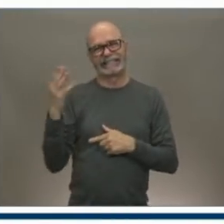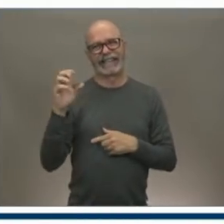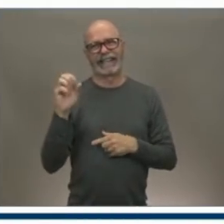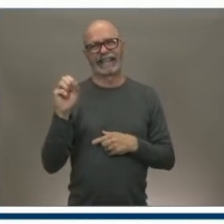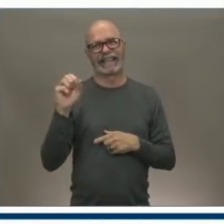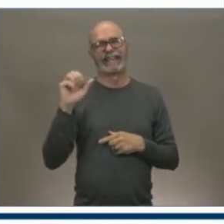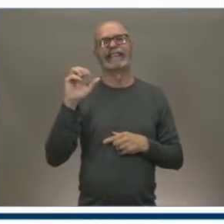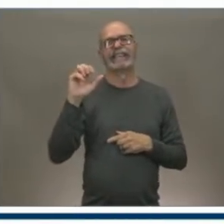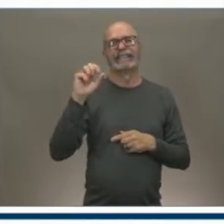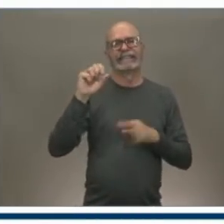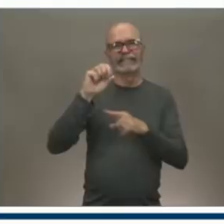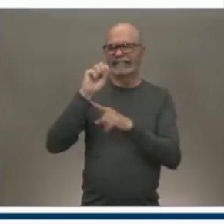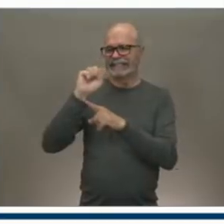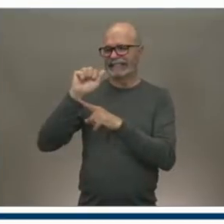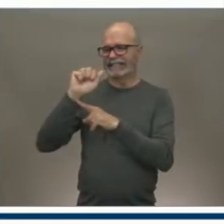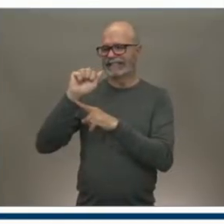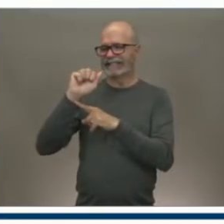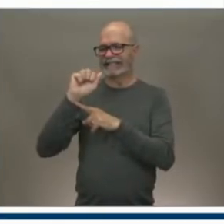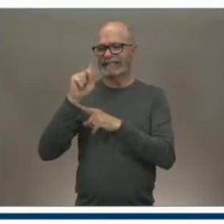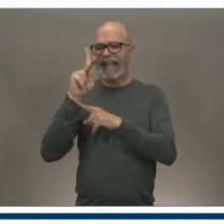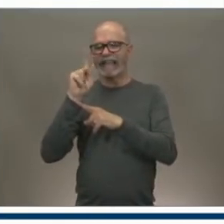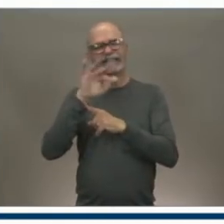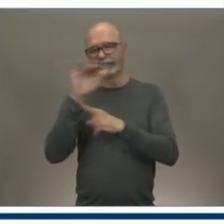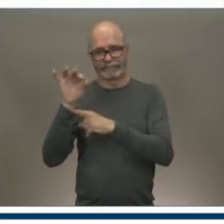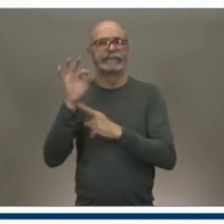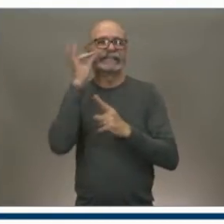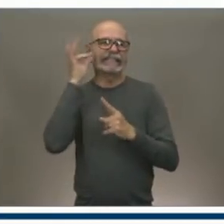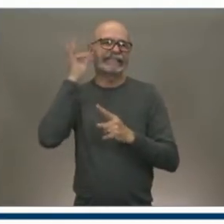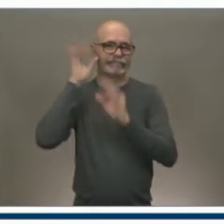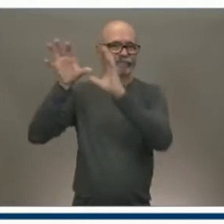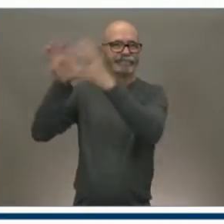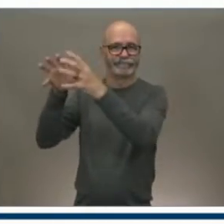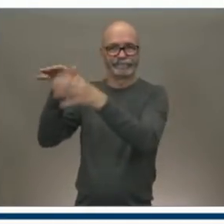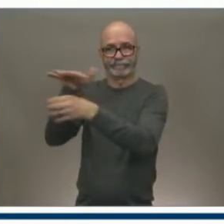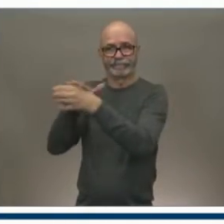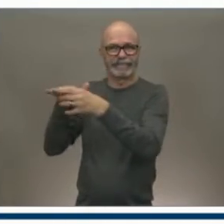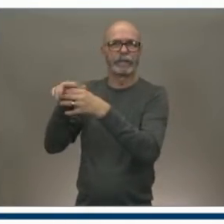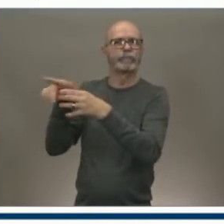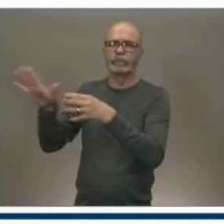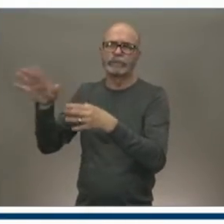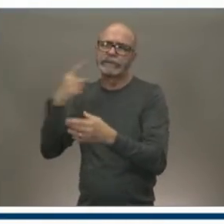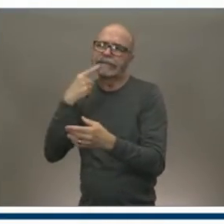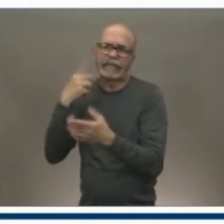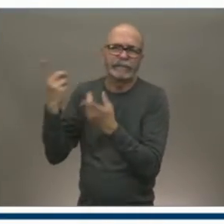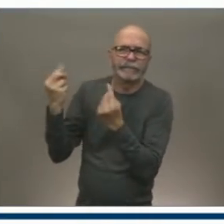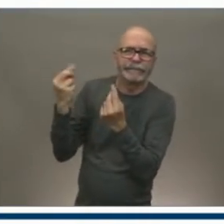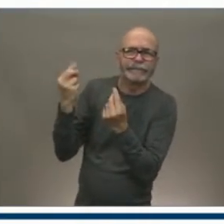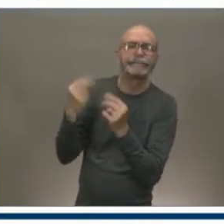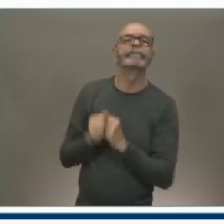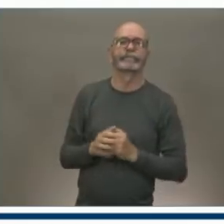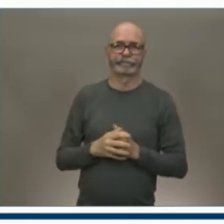court, we will respond. Next question will go to John McPhee with the Herald.